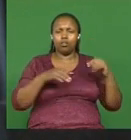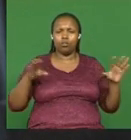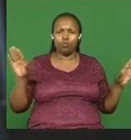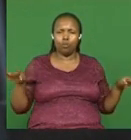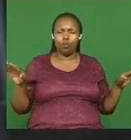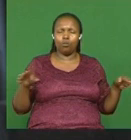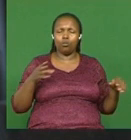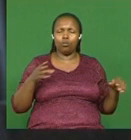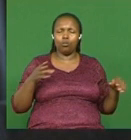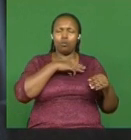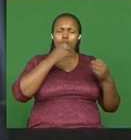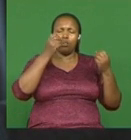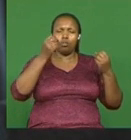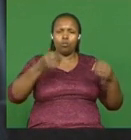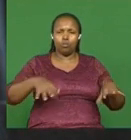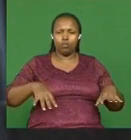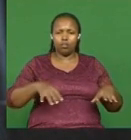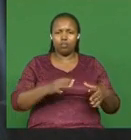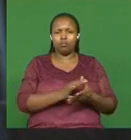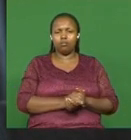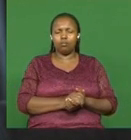angathi kangakanani